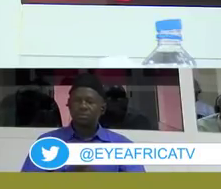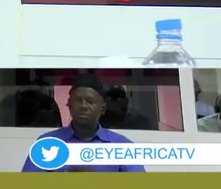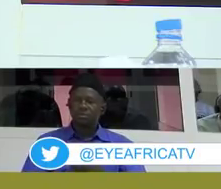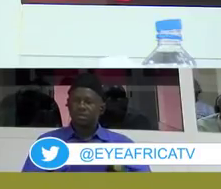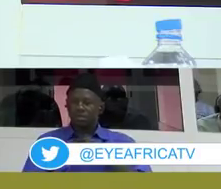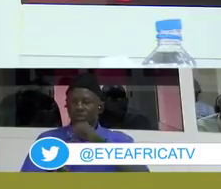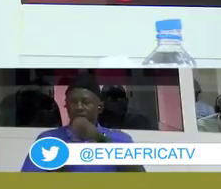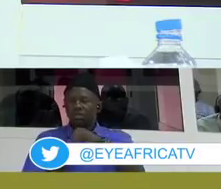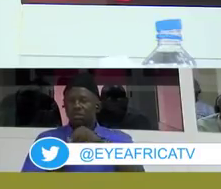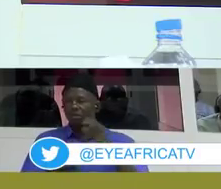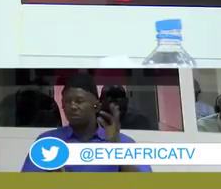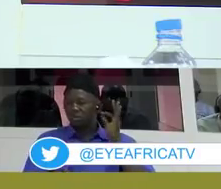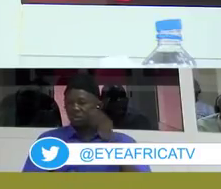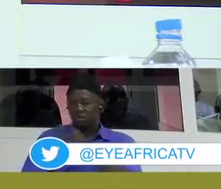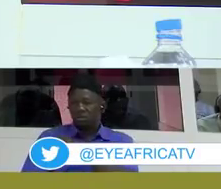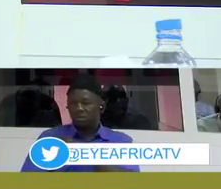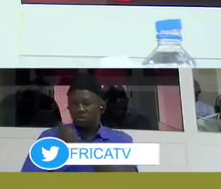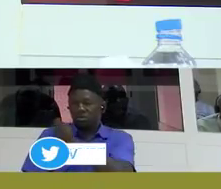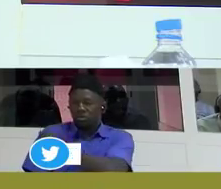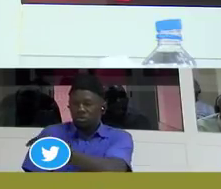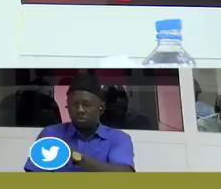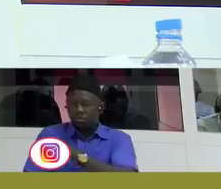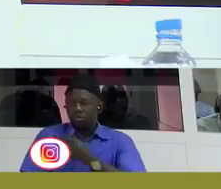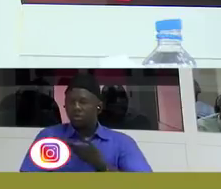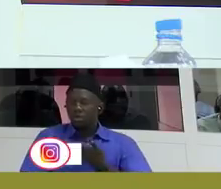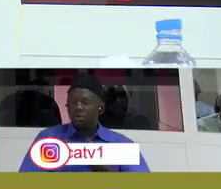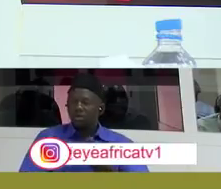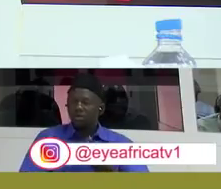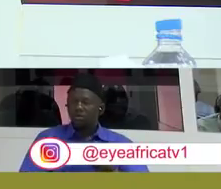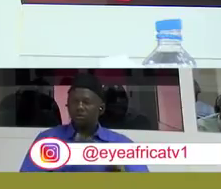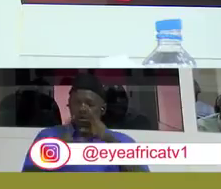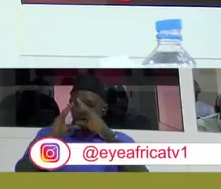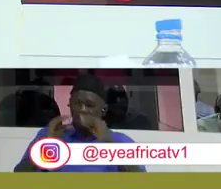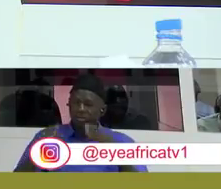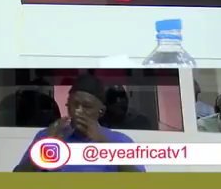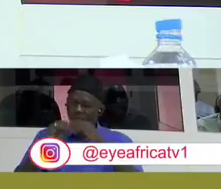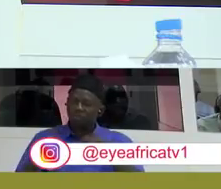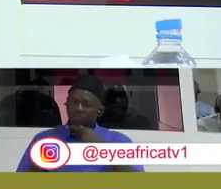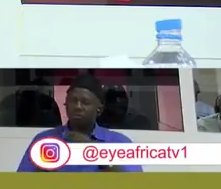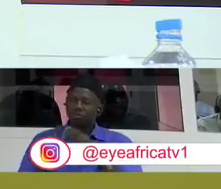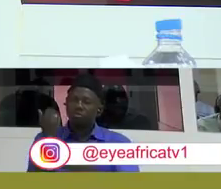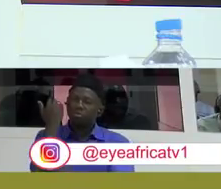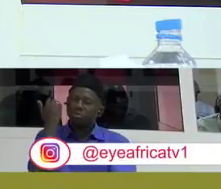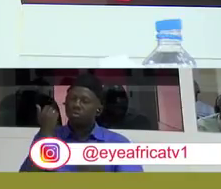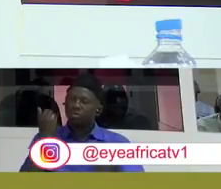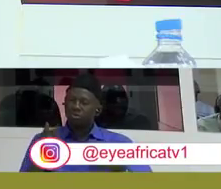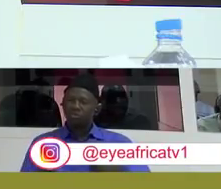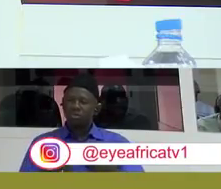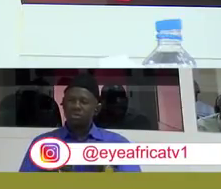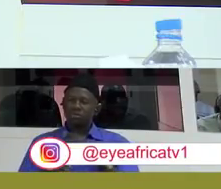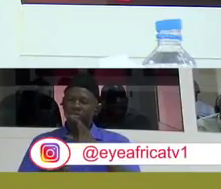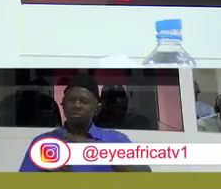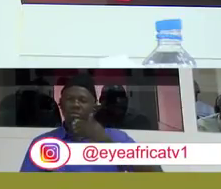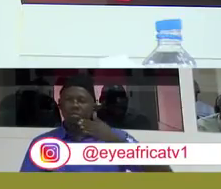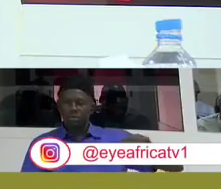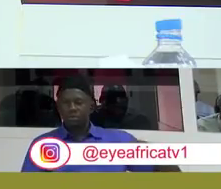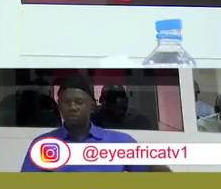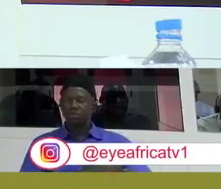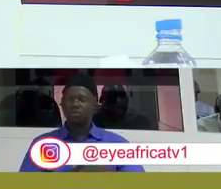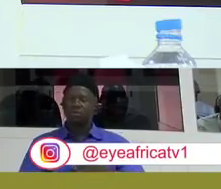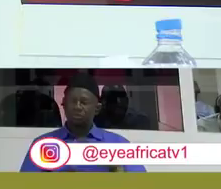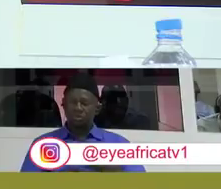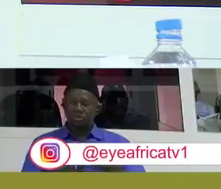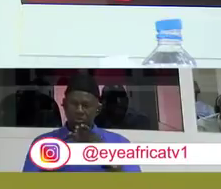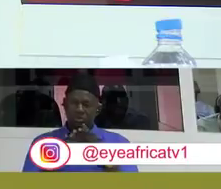the Charity Sisters Hospital, which has an orphanage in Bakote. They call all of them, St. Vincent de Paul,